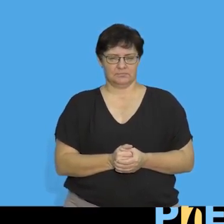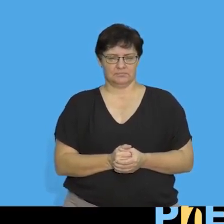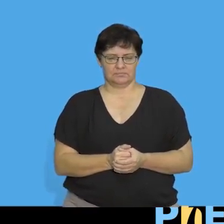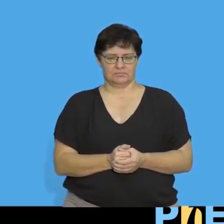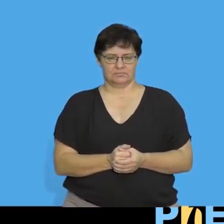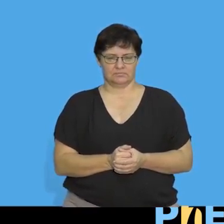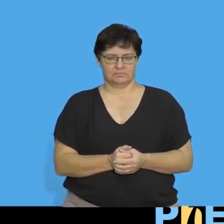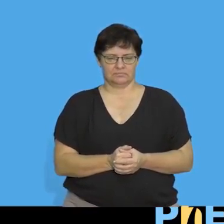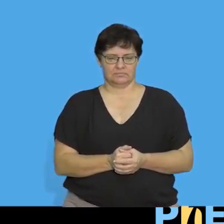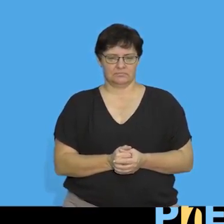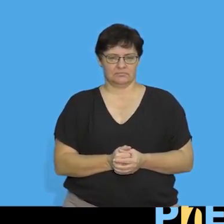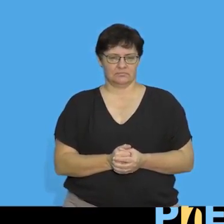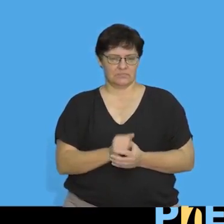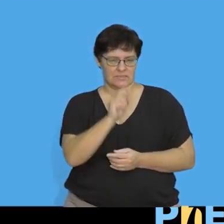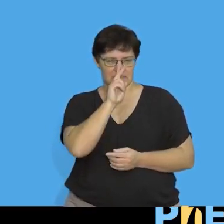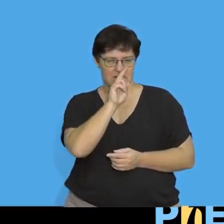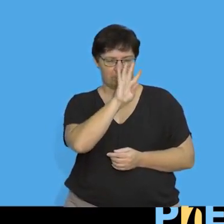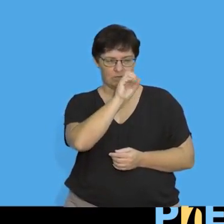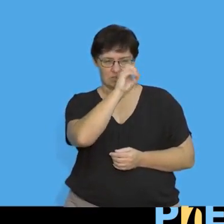Check that point.